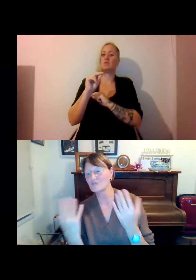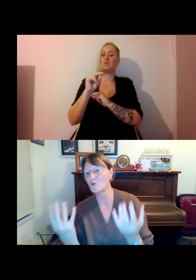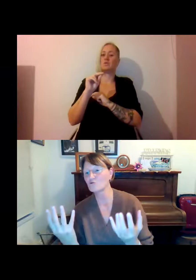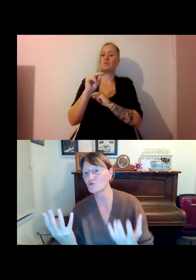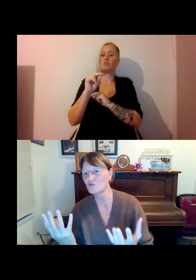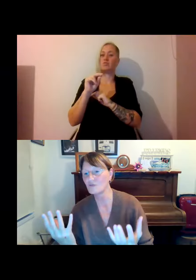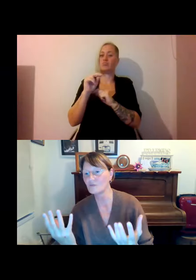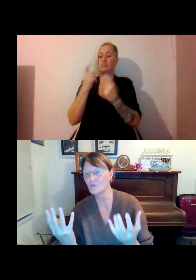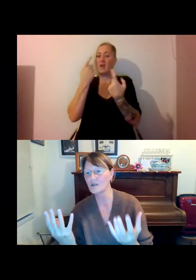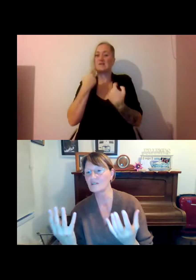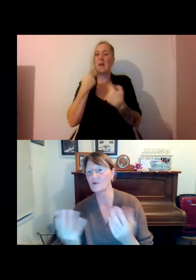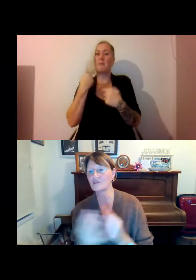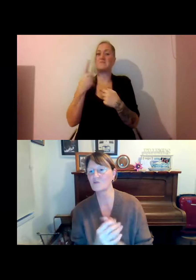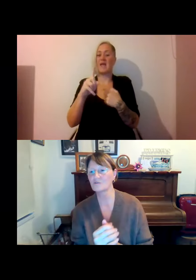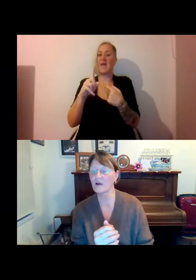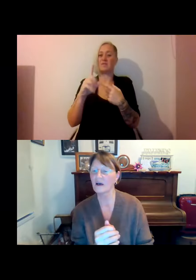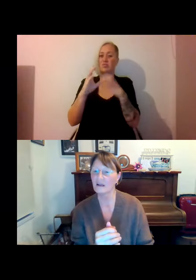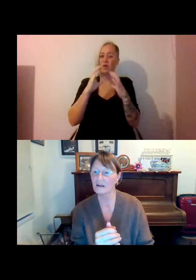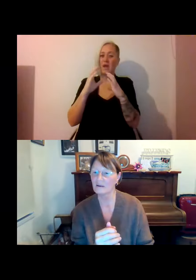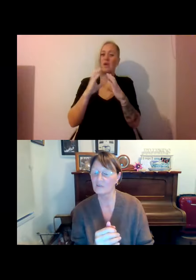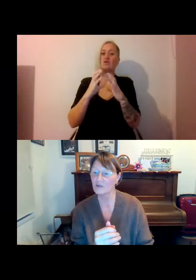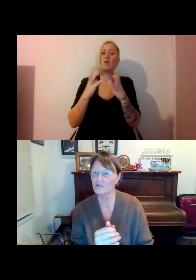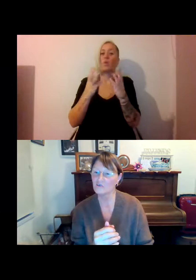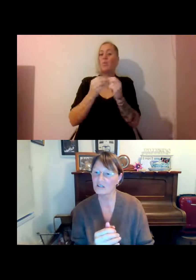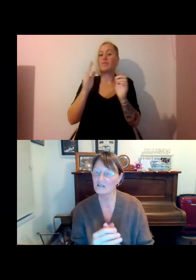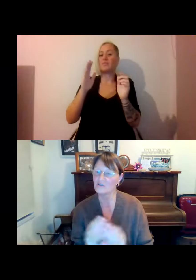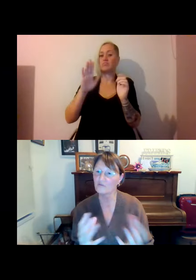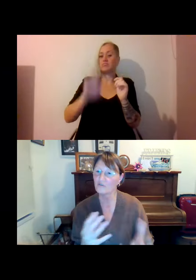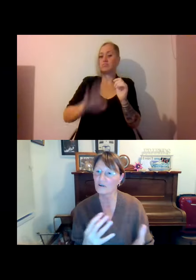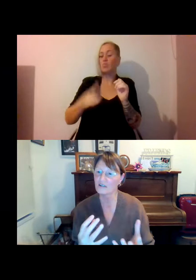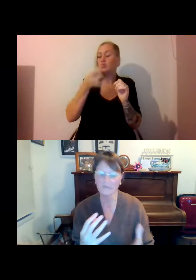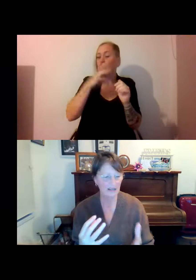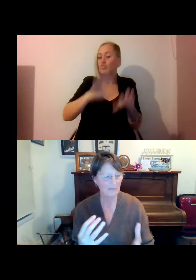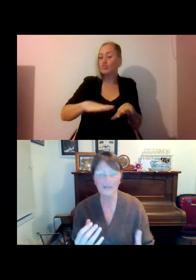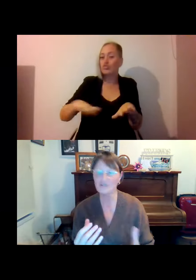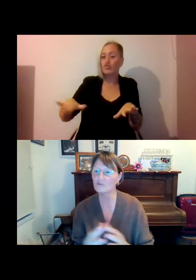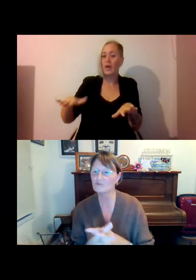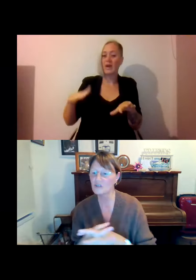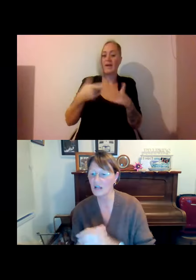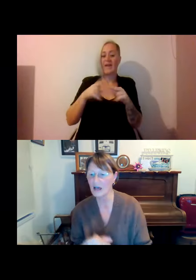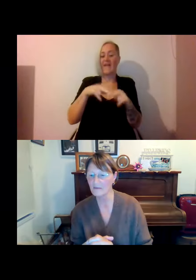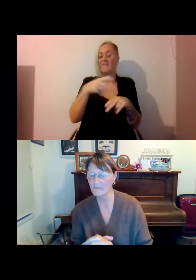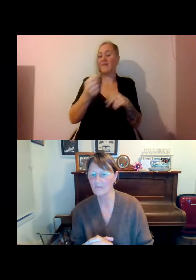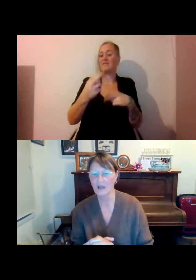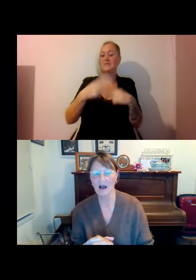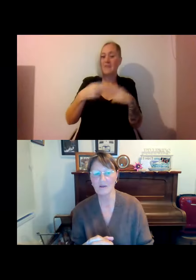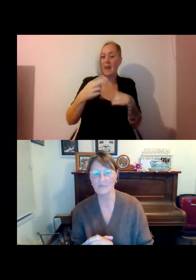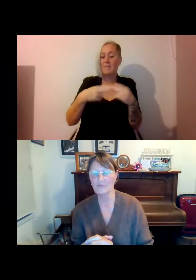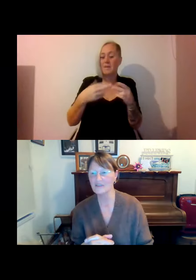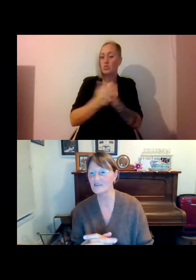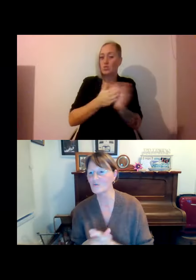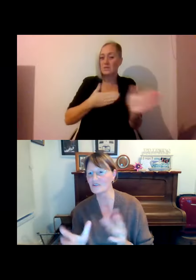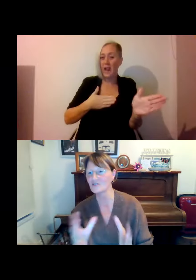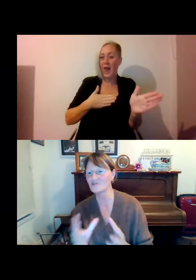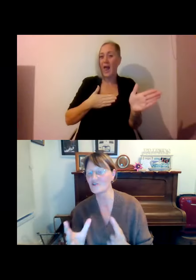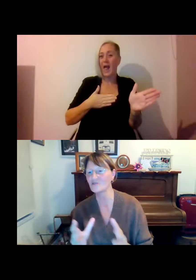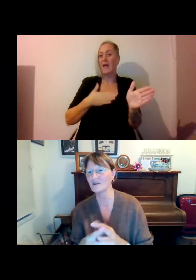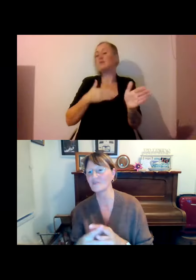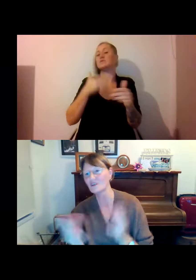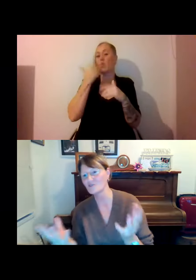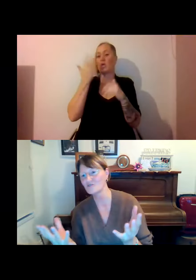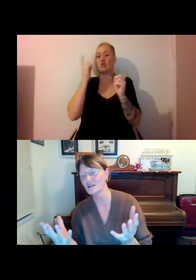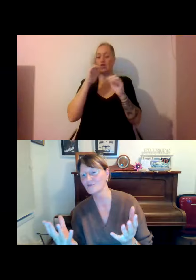With small children, when it's being talked about being used with kids who've got a developmental delay, there's always a